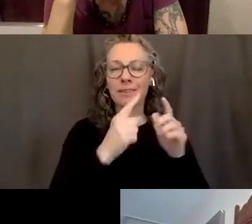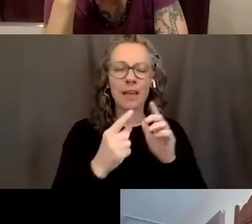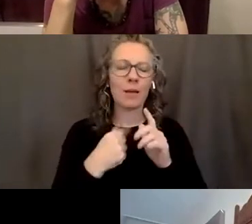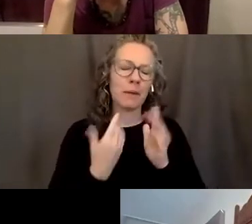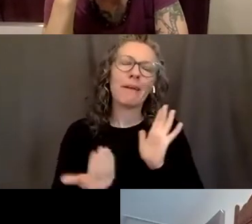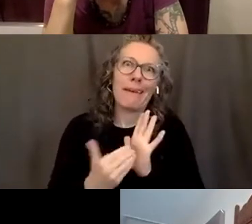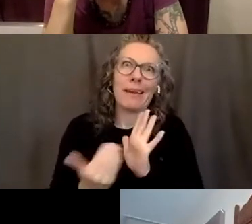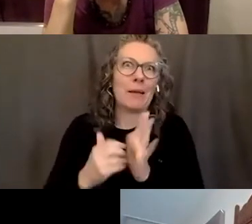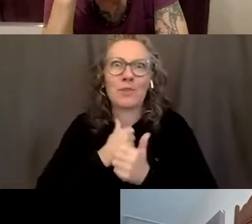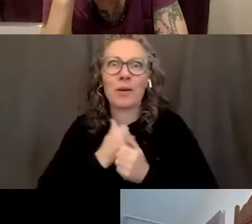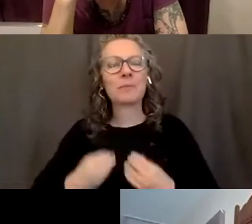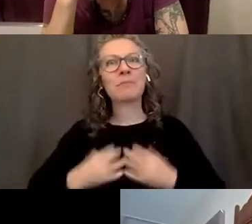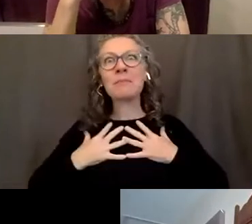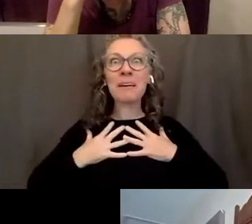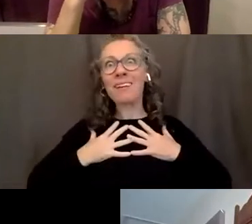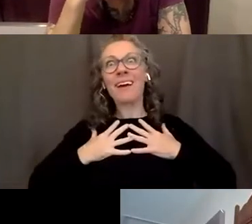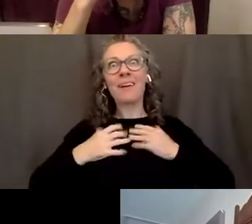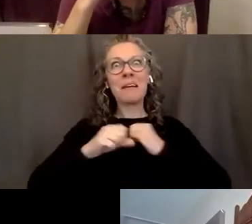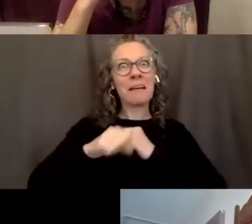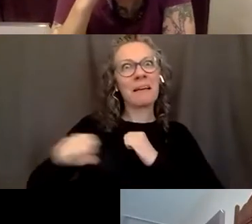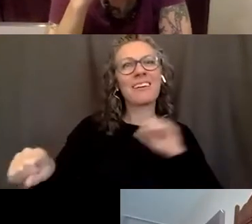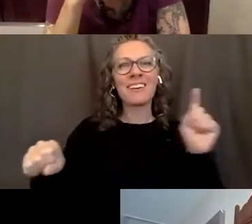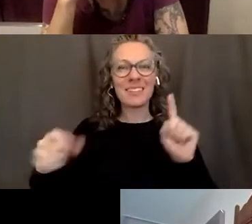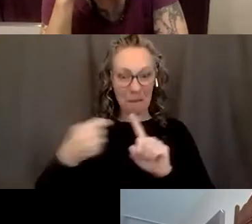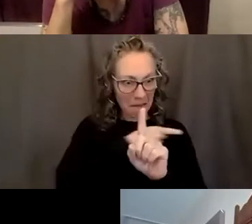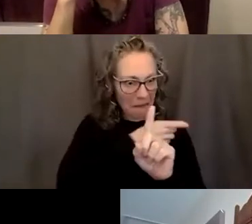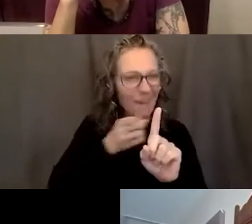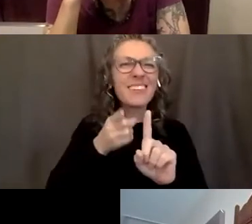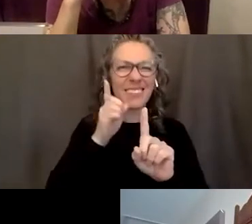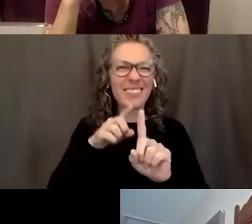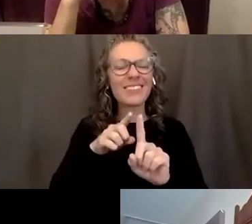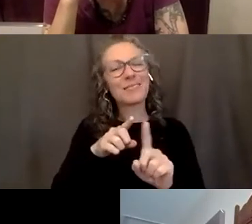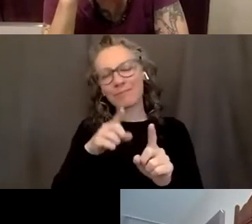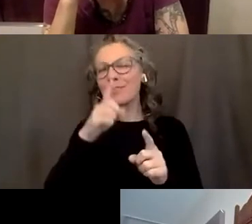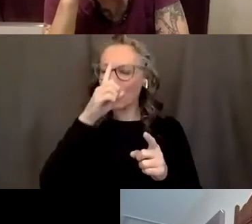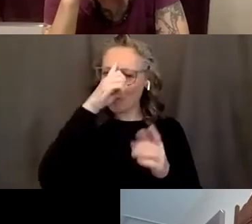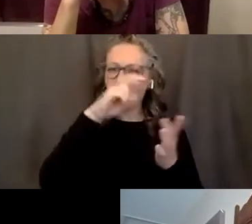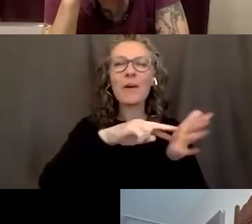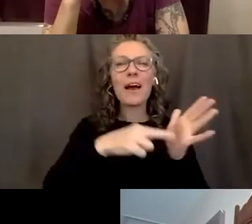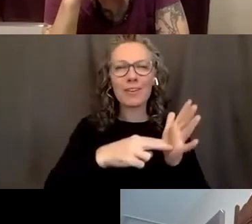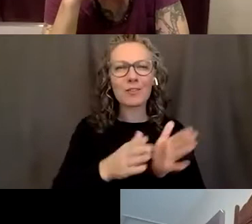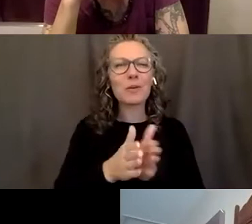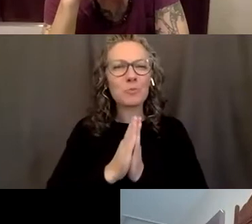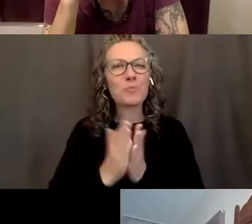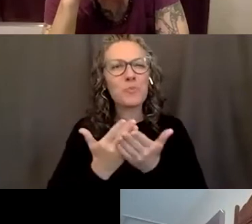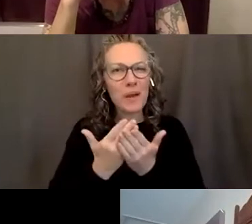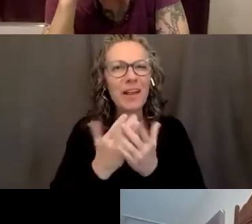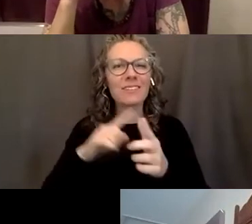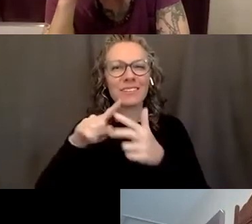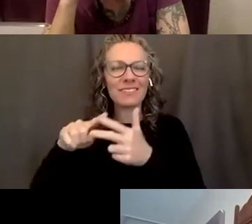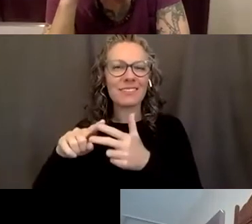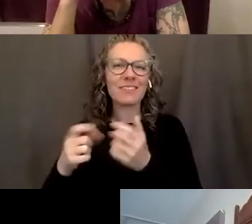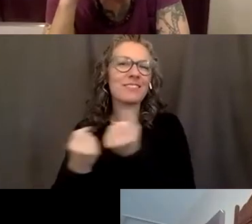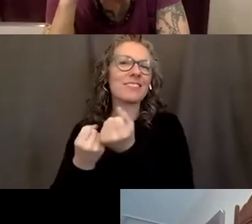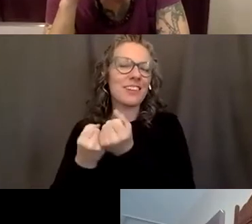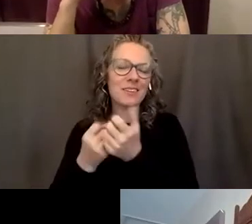get so inspired. So it's interesting. We got away a little bit from affirmations, prayers, and intention, but